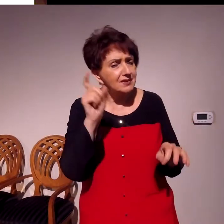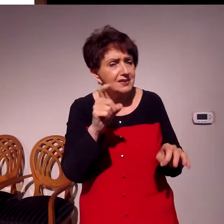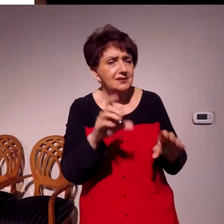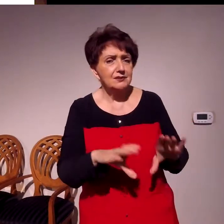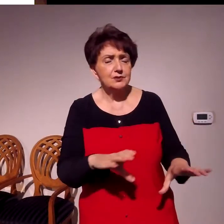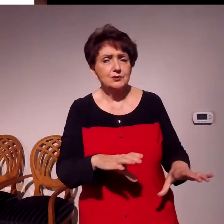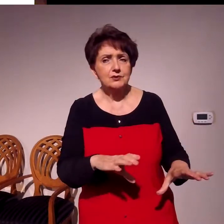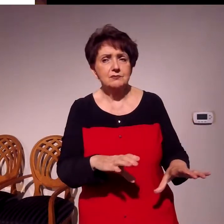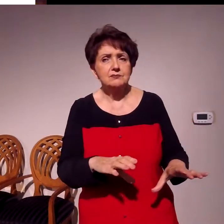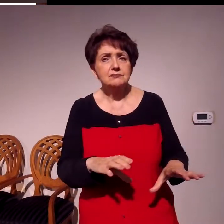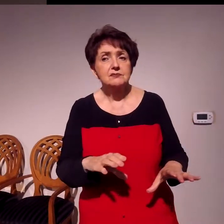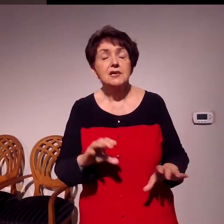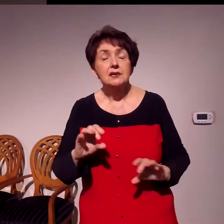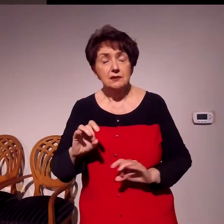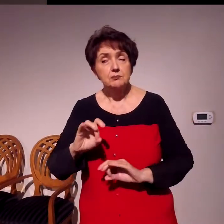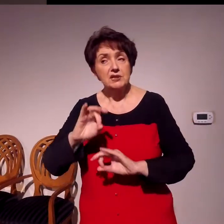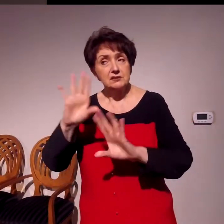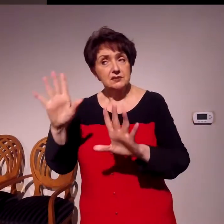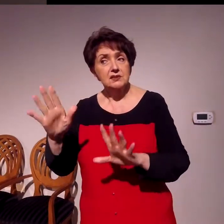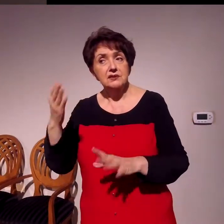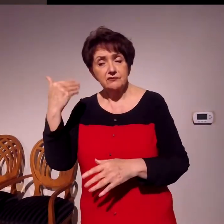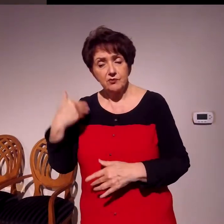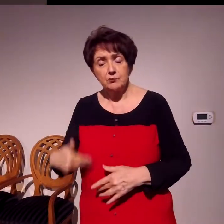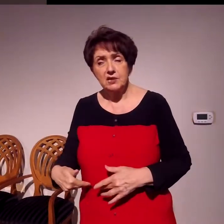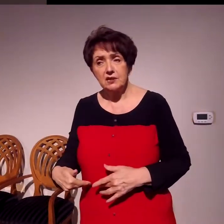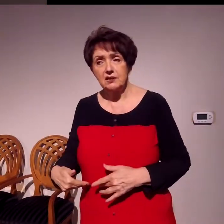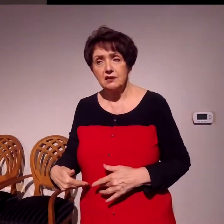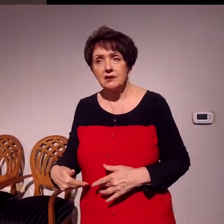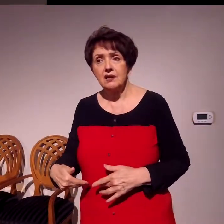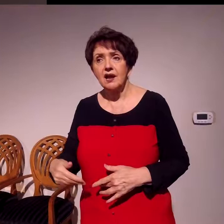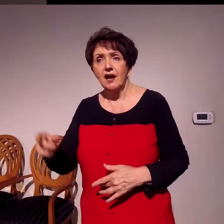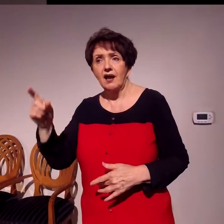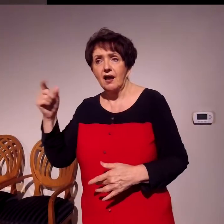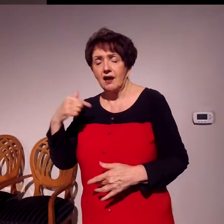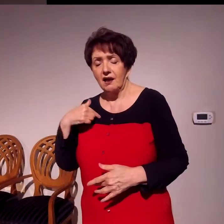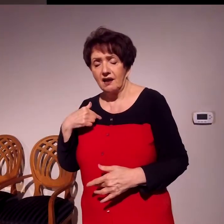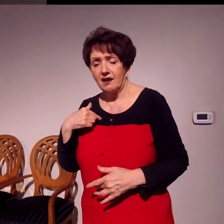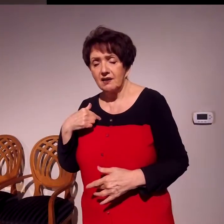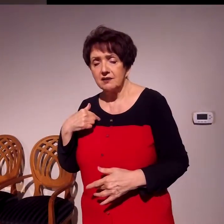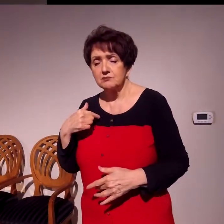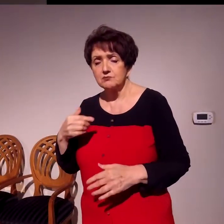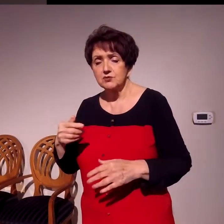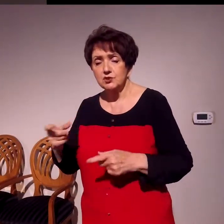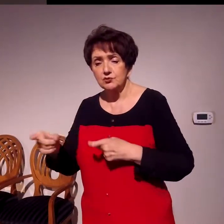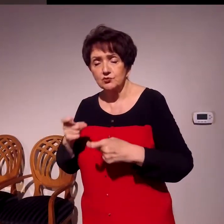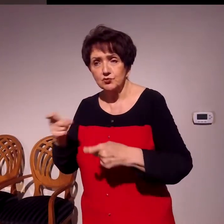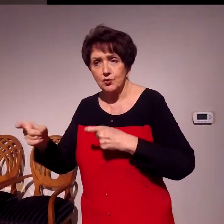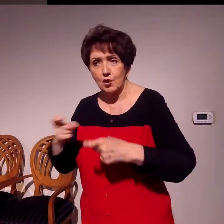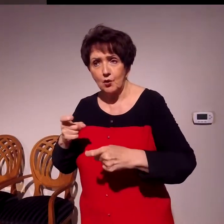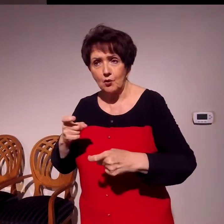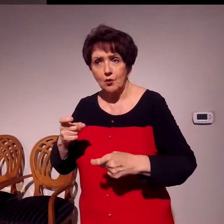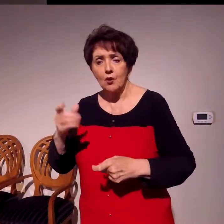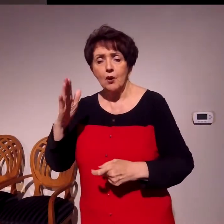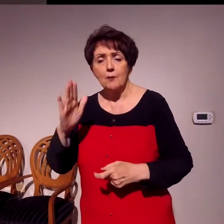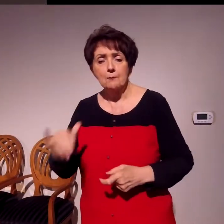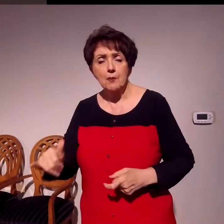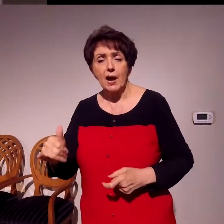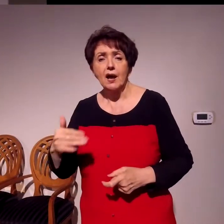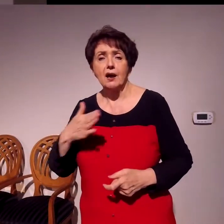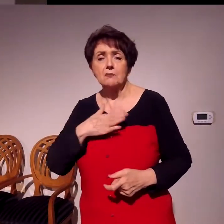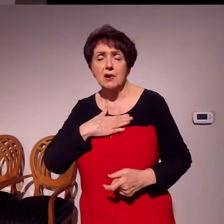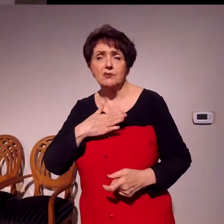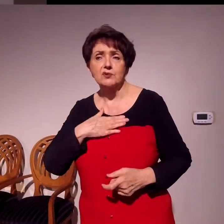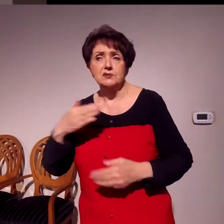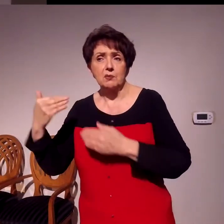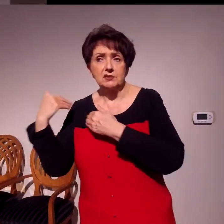It is crystal clear to me that I am run by my responsibility and my belief that what